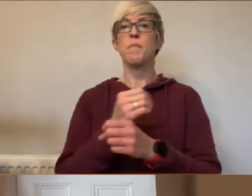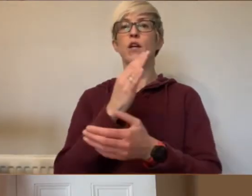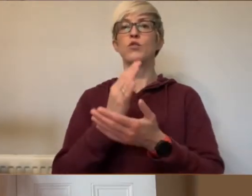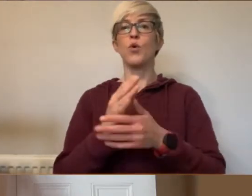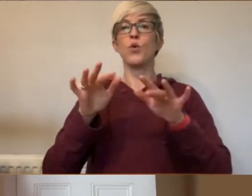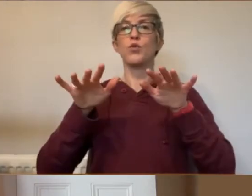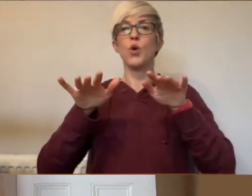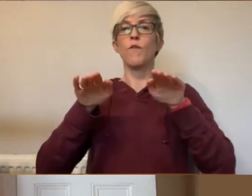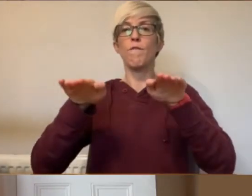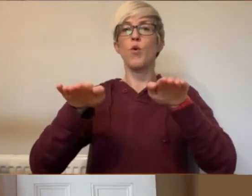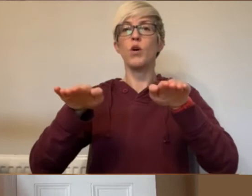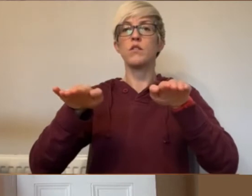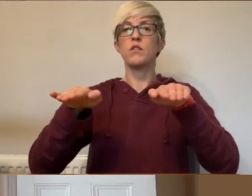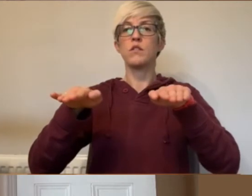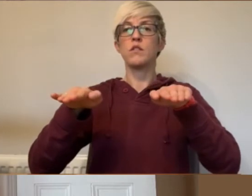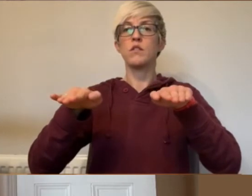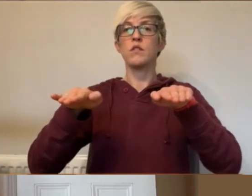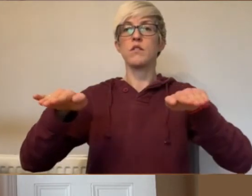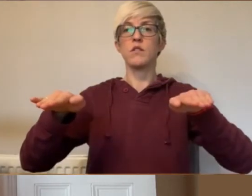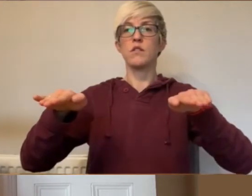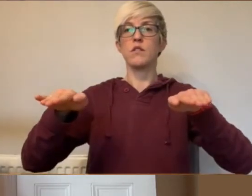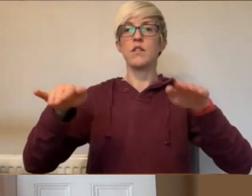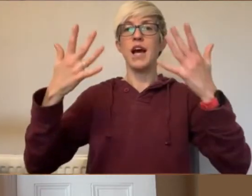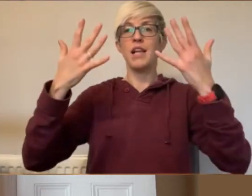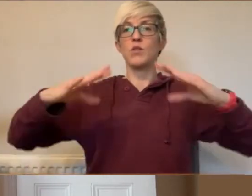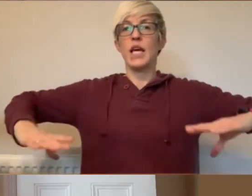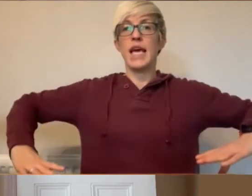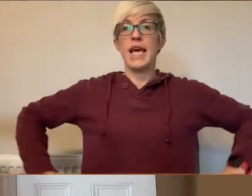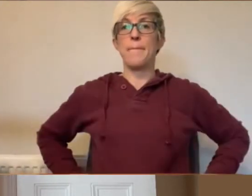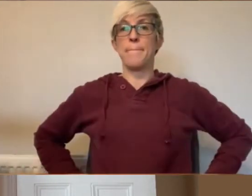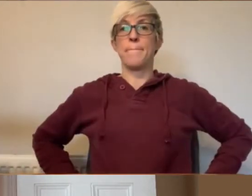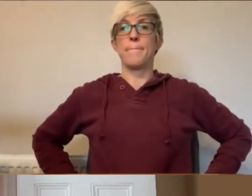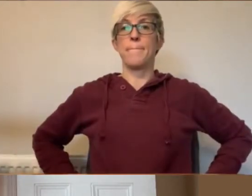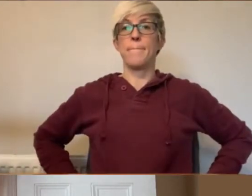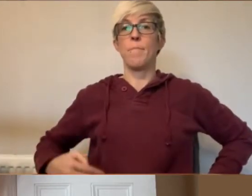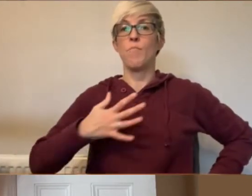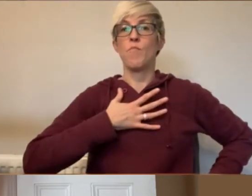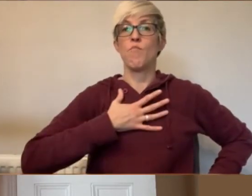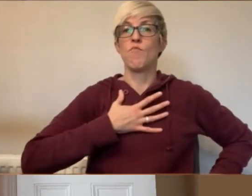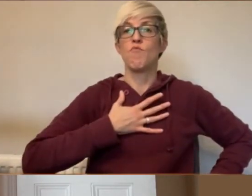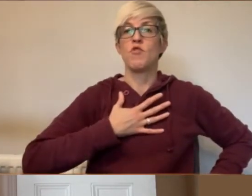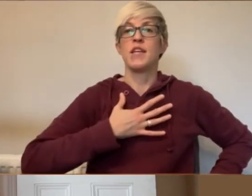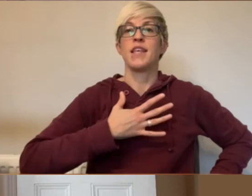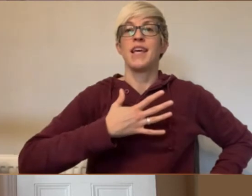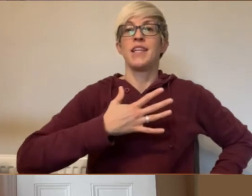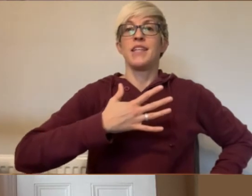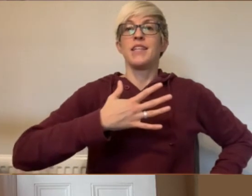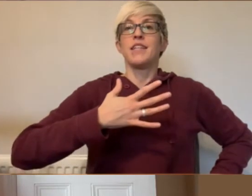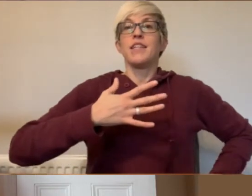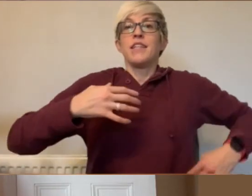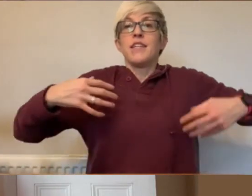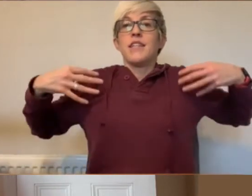So make sure those toes are still facing forward and the hands are on your hips. Breathe in, roll the